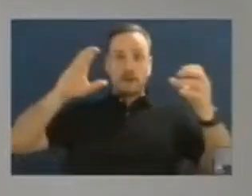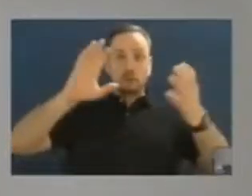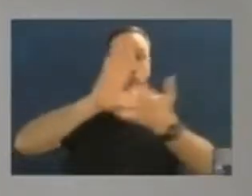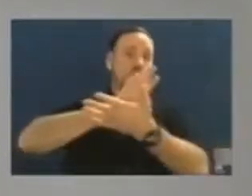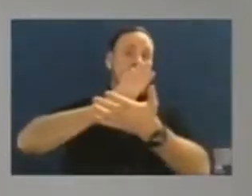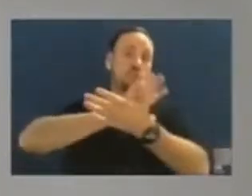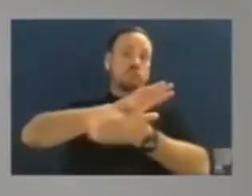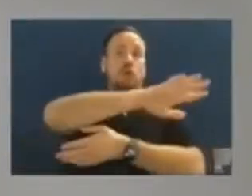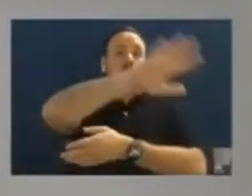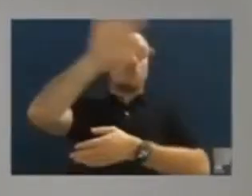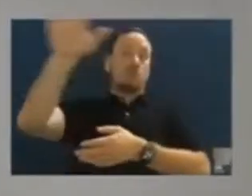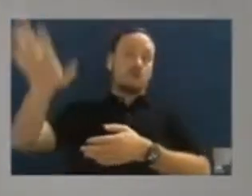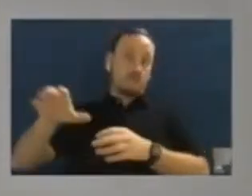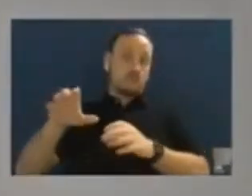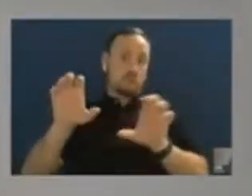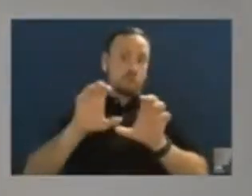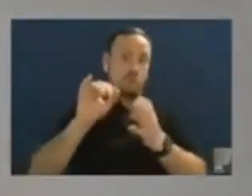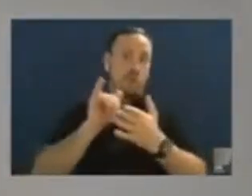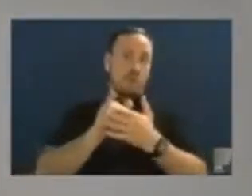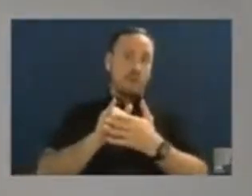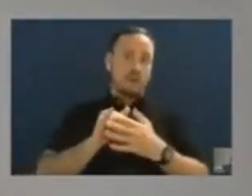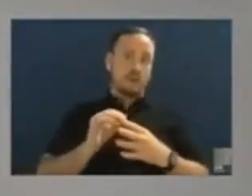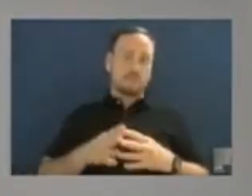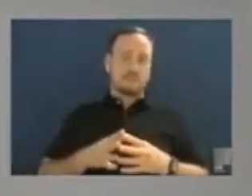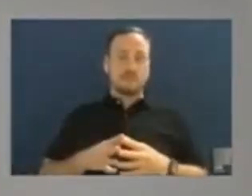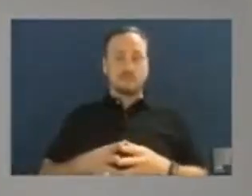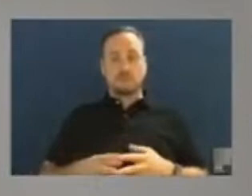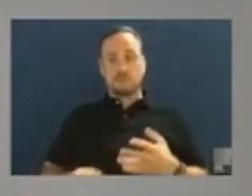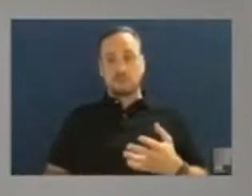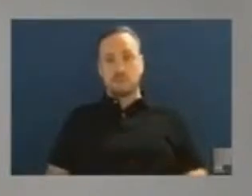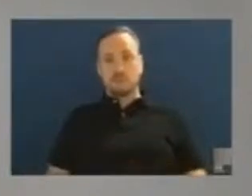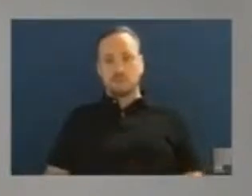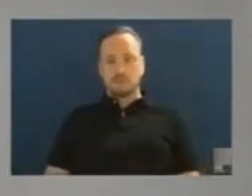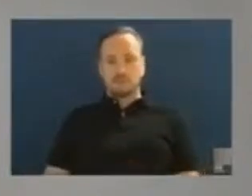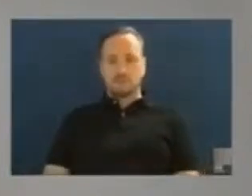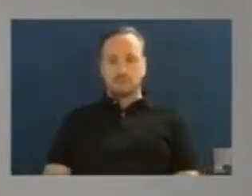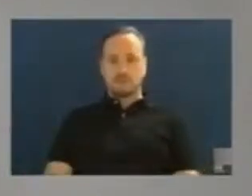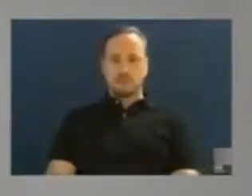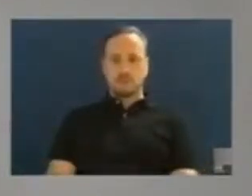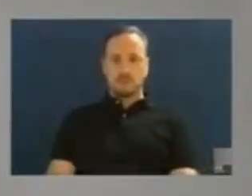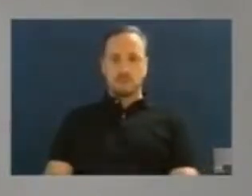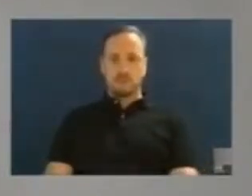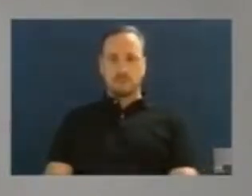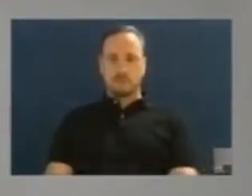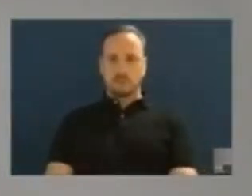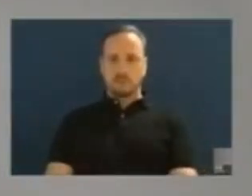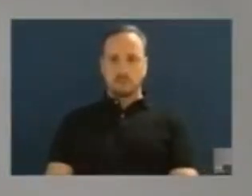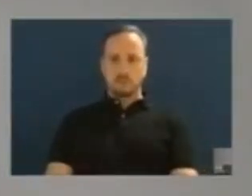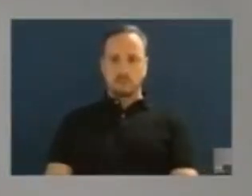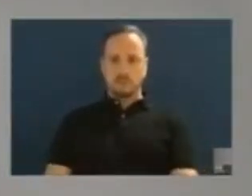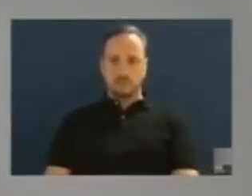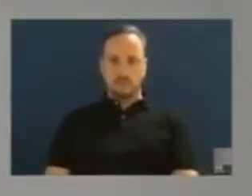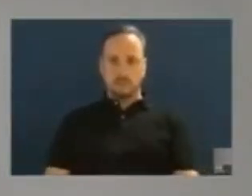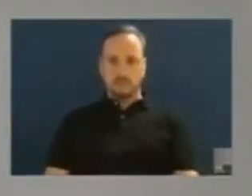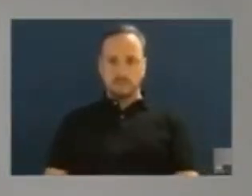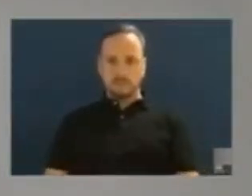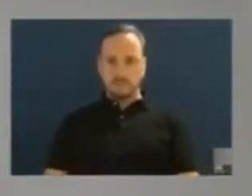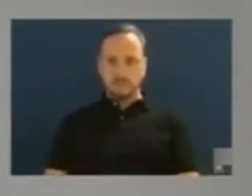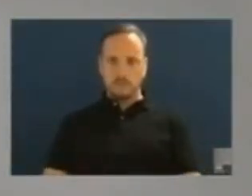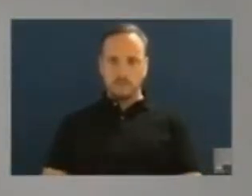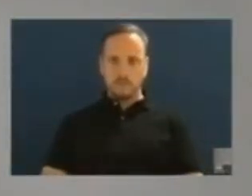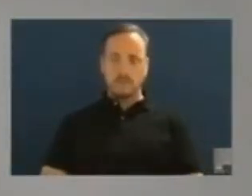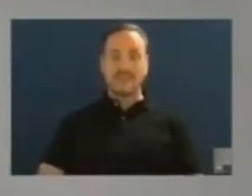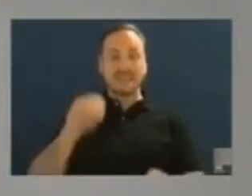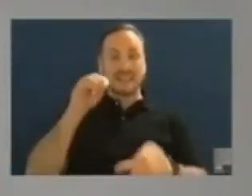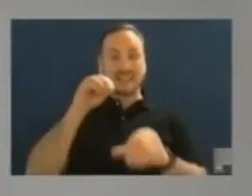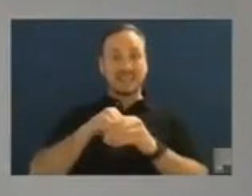We're going to mist them down. I'm kidding. No, we're not. No, we wouldn't. But in each of the classrooms that you would visit, you would have,